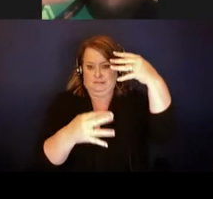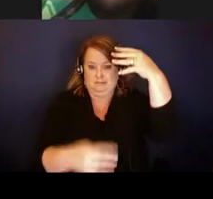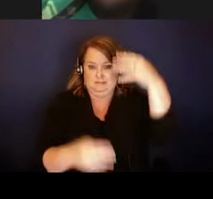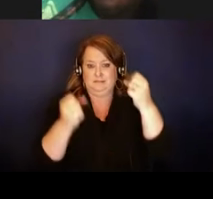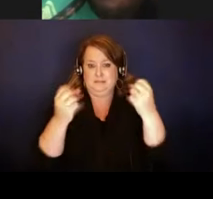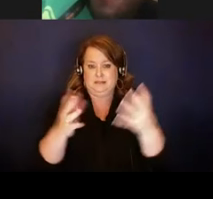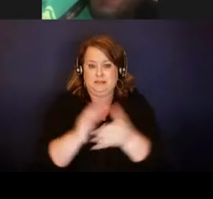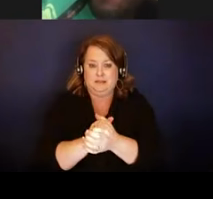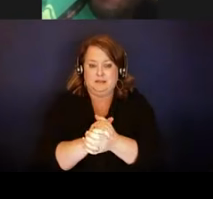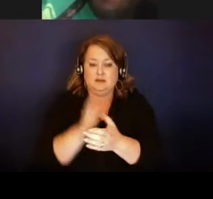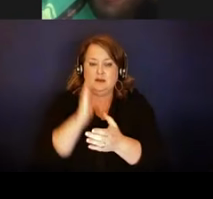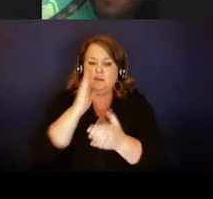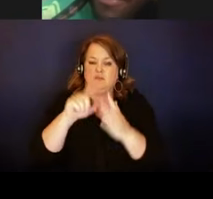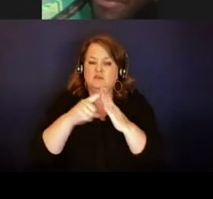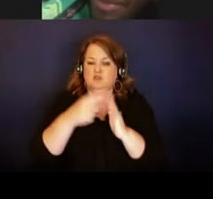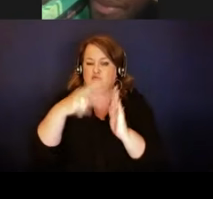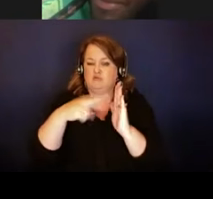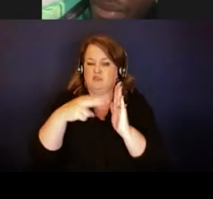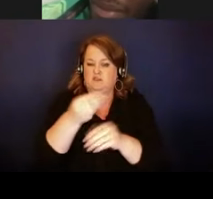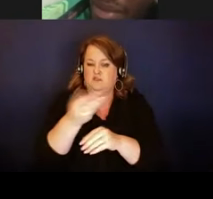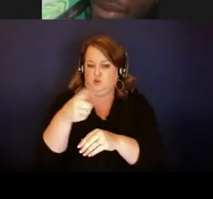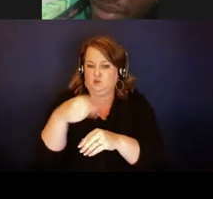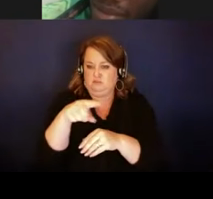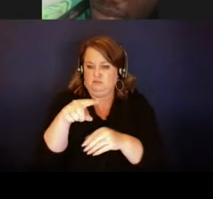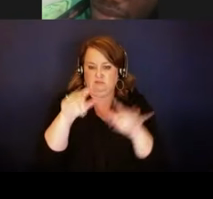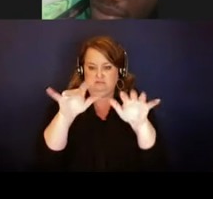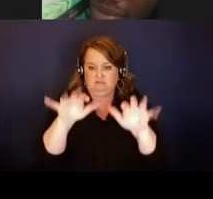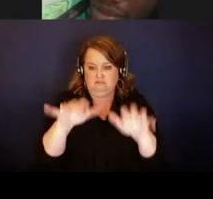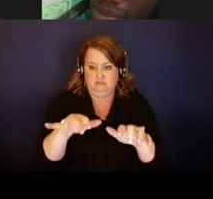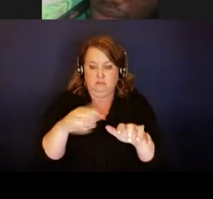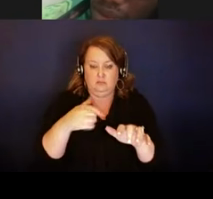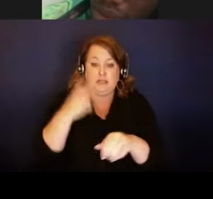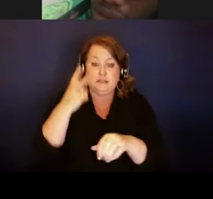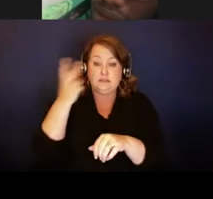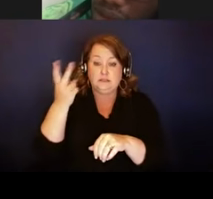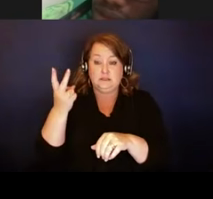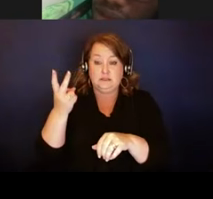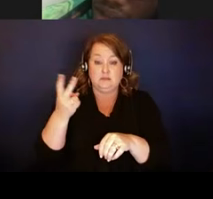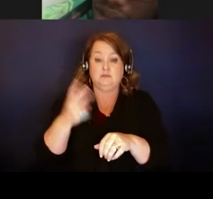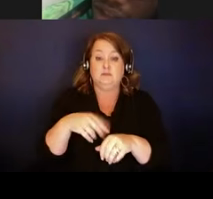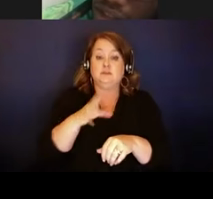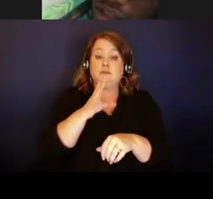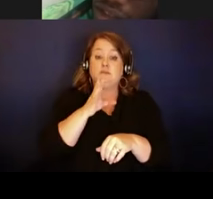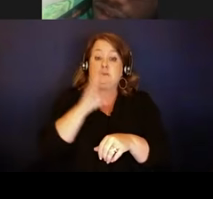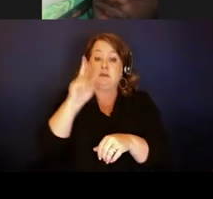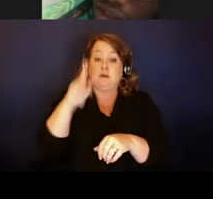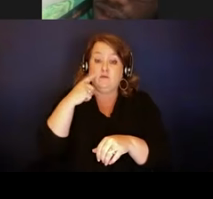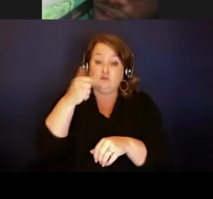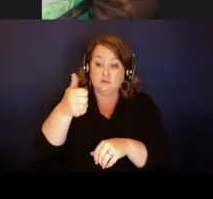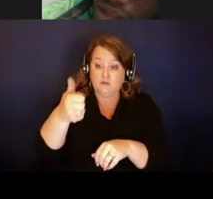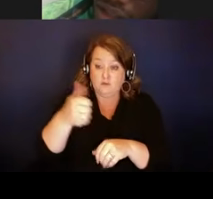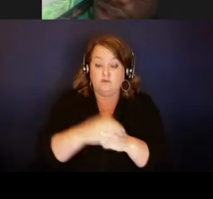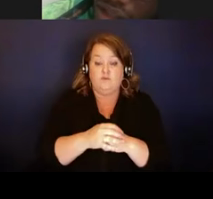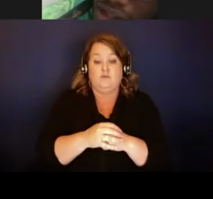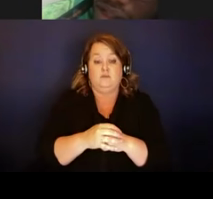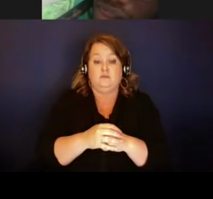I'll start reading a few of them. I see speaking up for yourself and